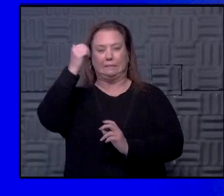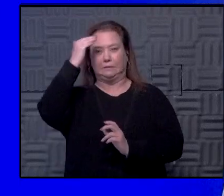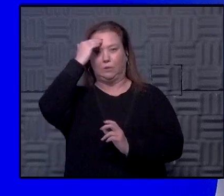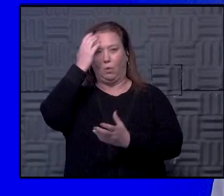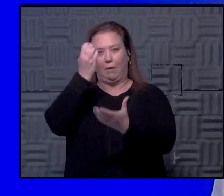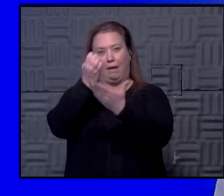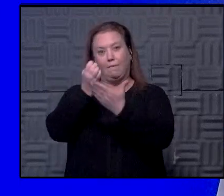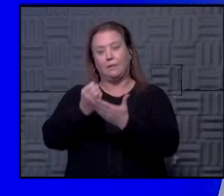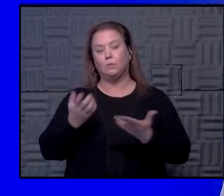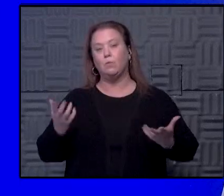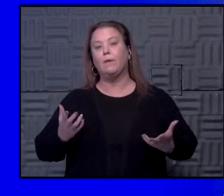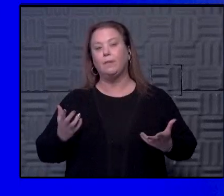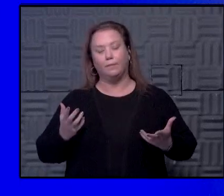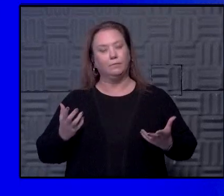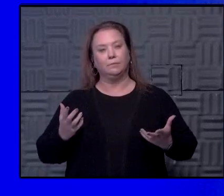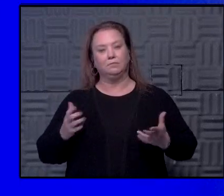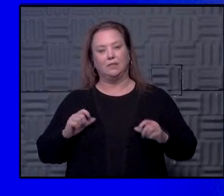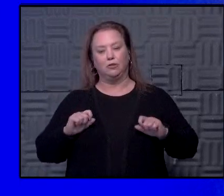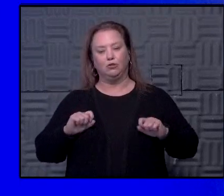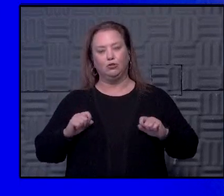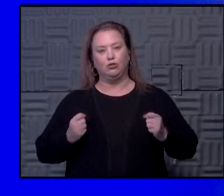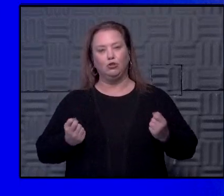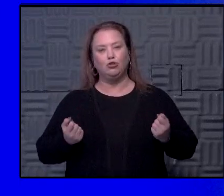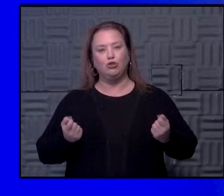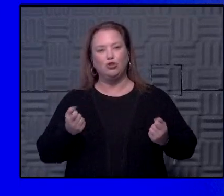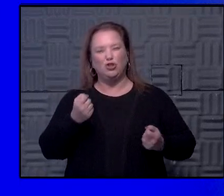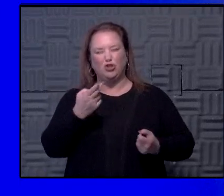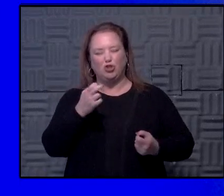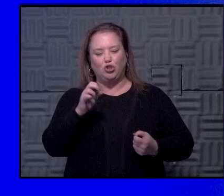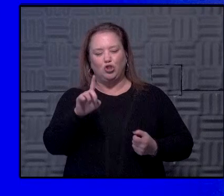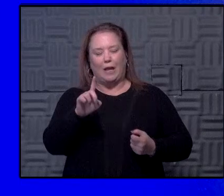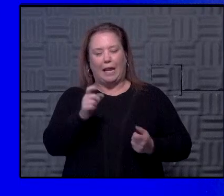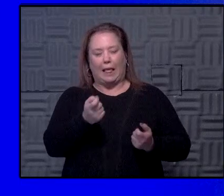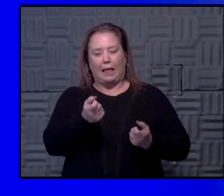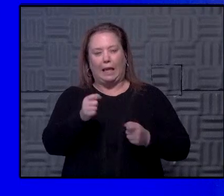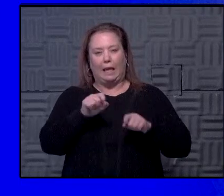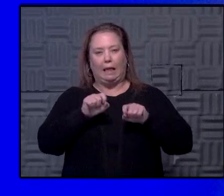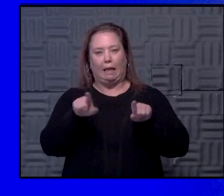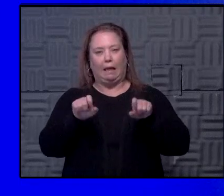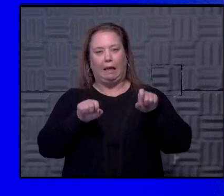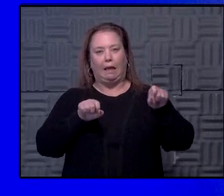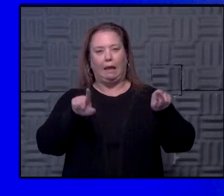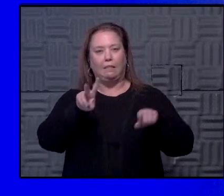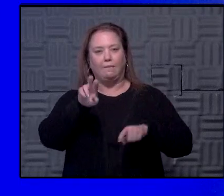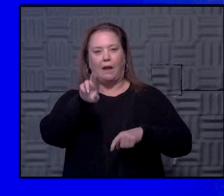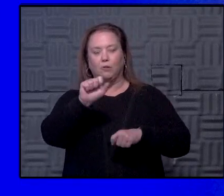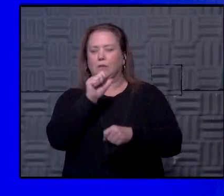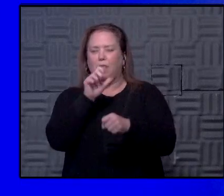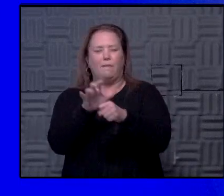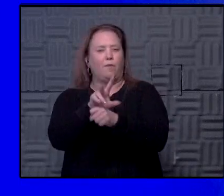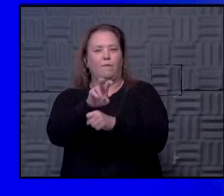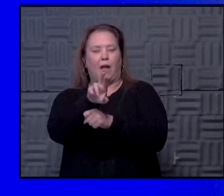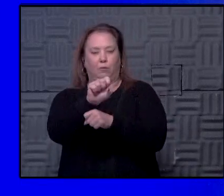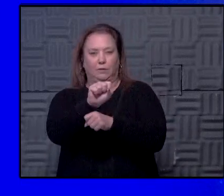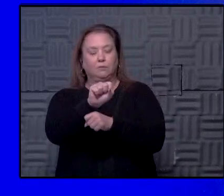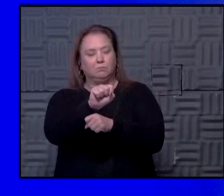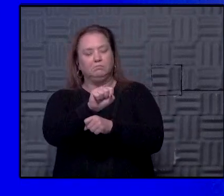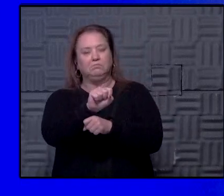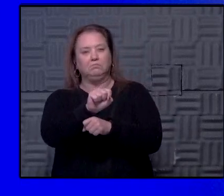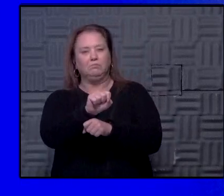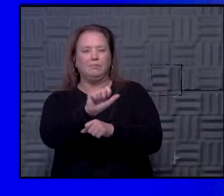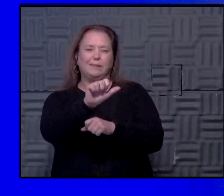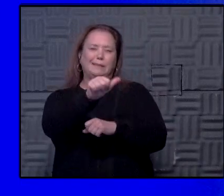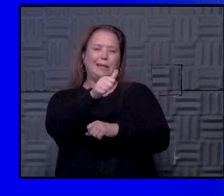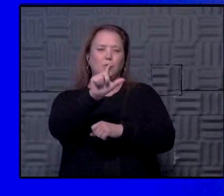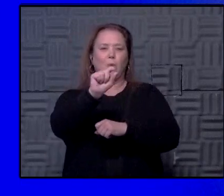known evidence is that it is just shedding pieces of that virus, not the full virus, especially after you're looking at those